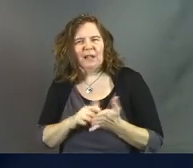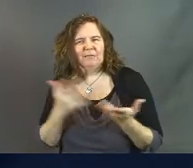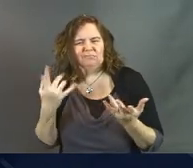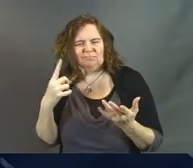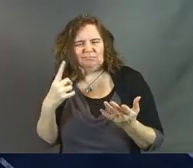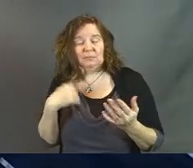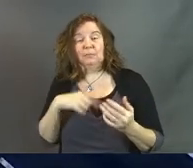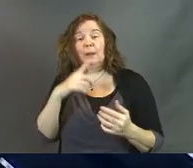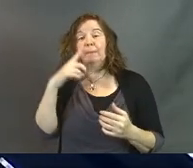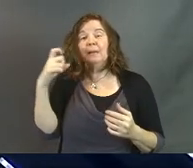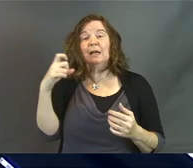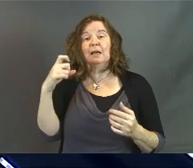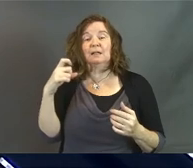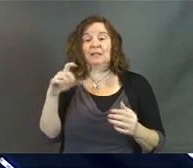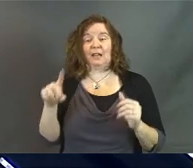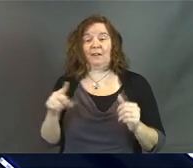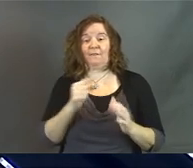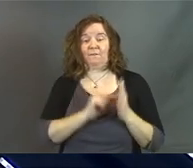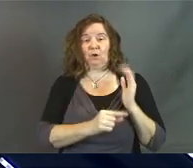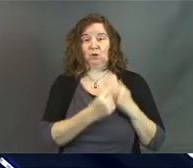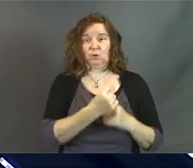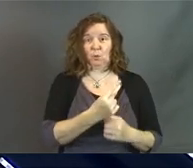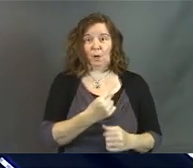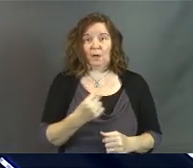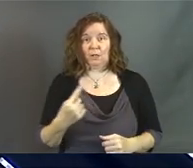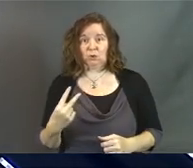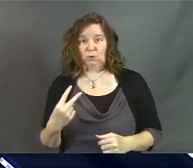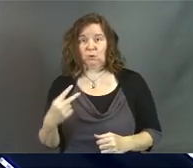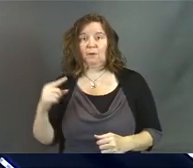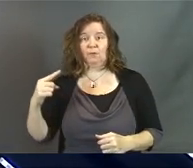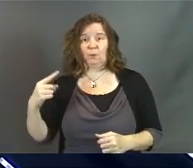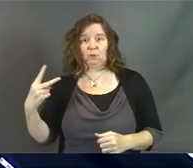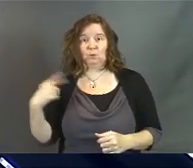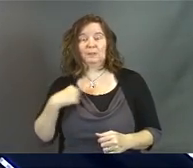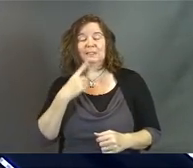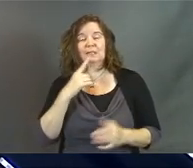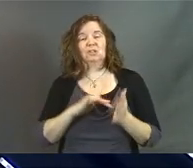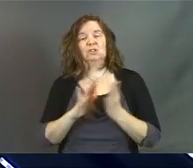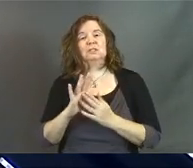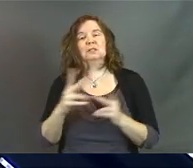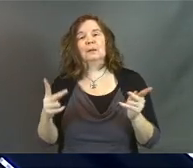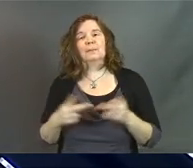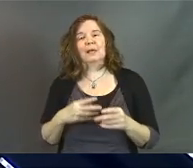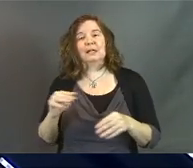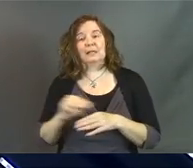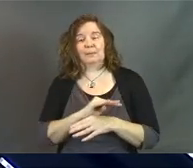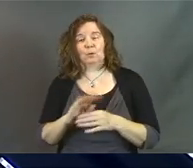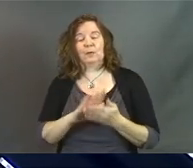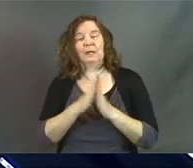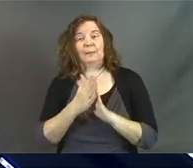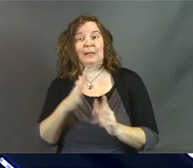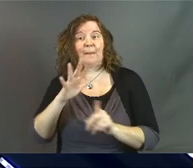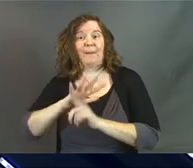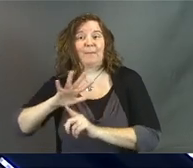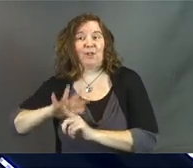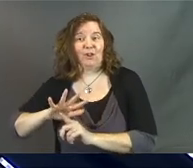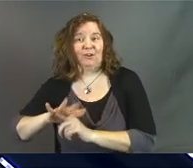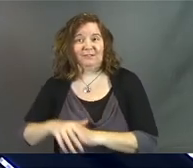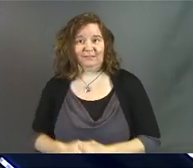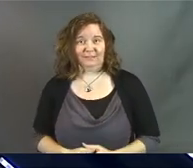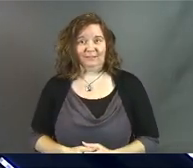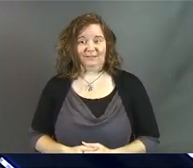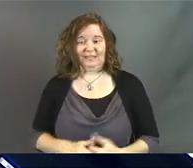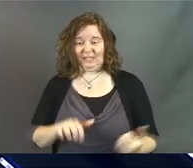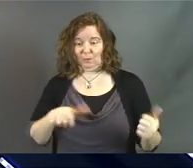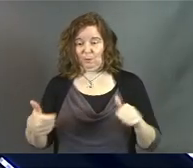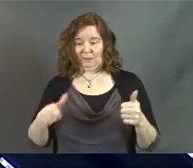It's simply because in verse 1 and verse 2, it's saying that Jesus was at a point in his ministry where he had become popular. He